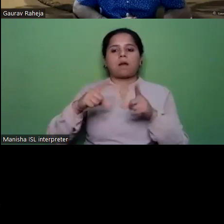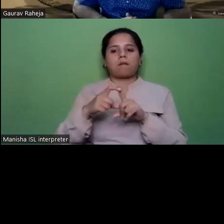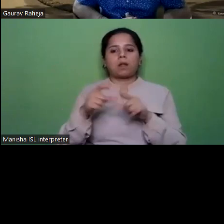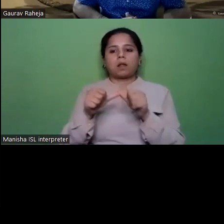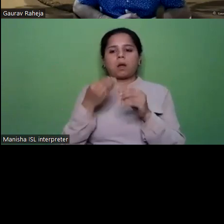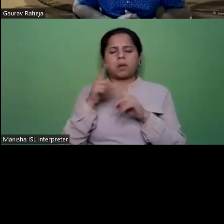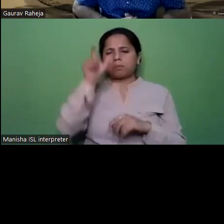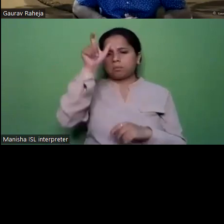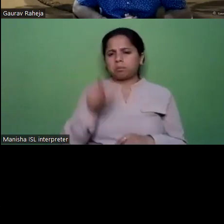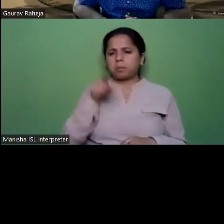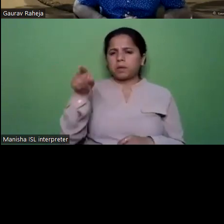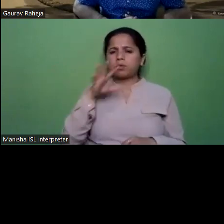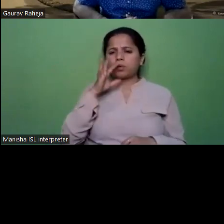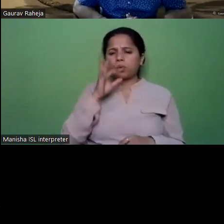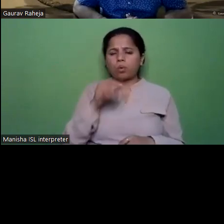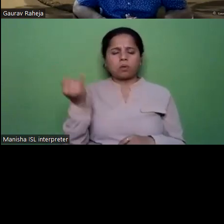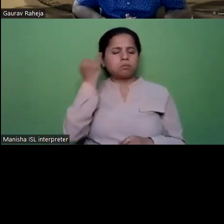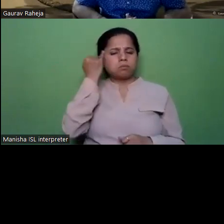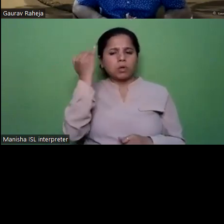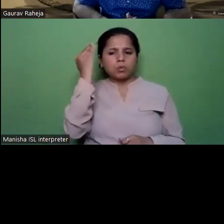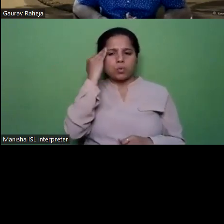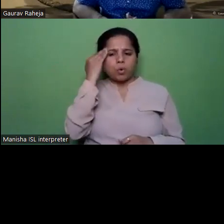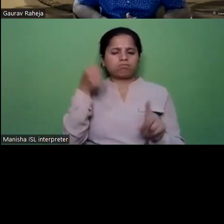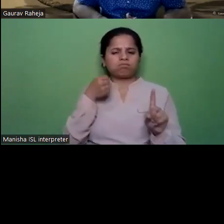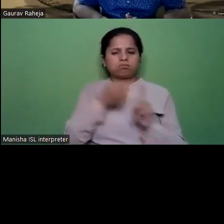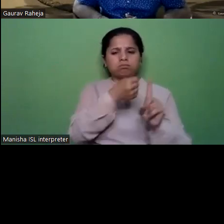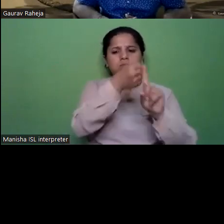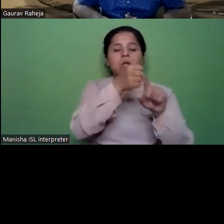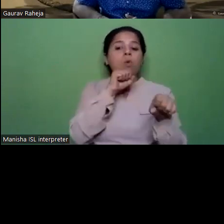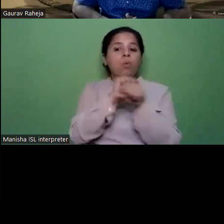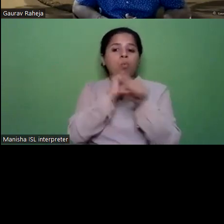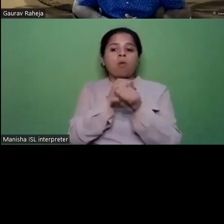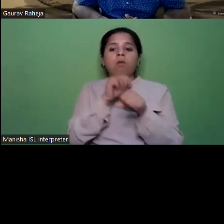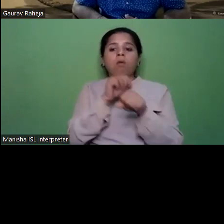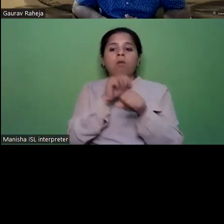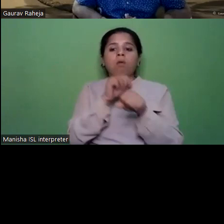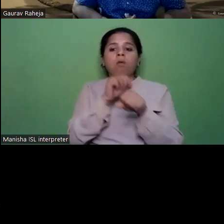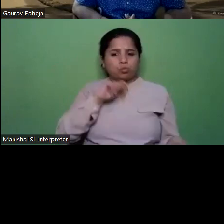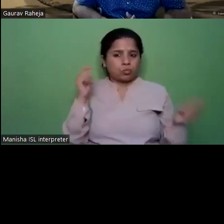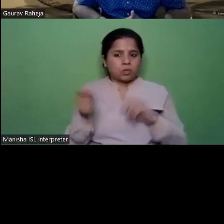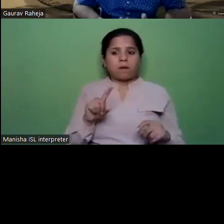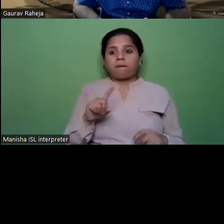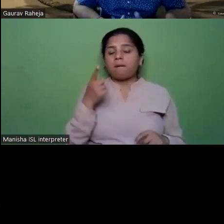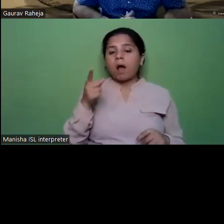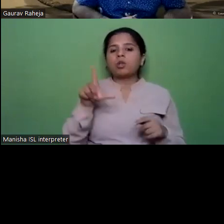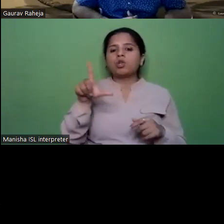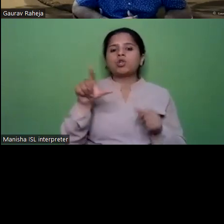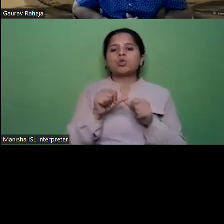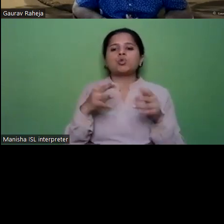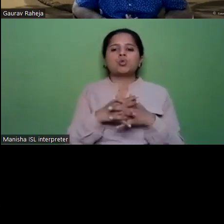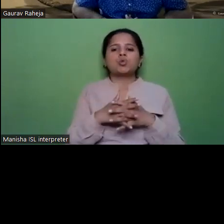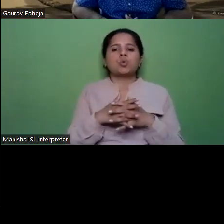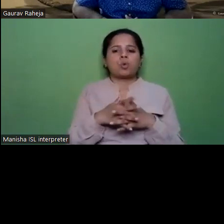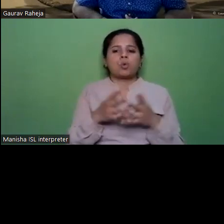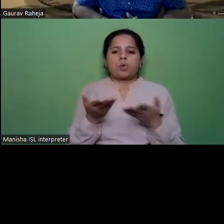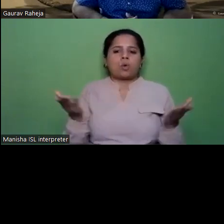man who was instrumental as a key activist in the formation of the first act in law, along with, I'm sure, his